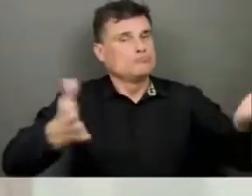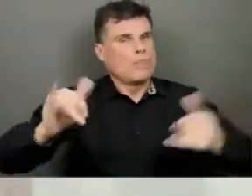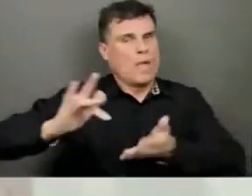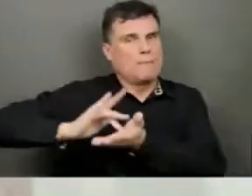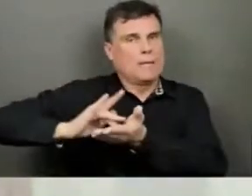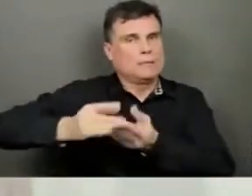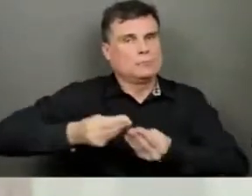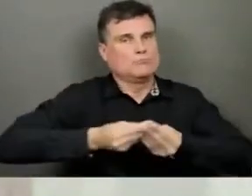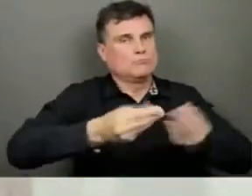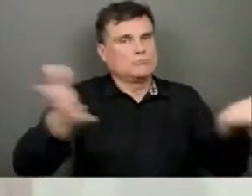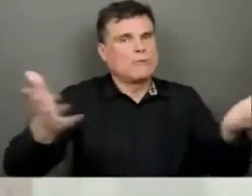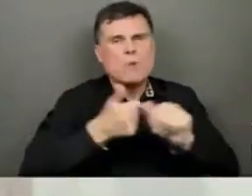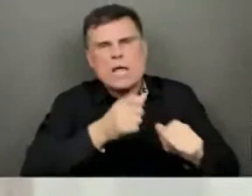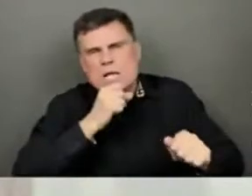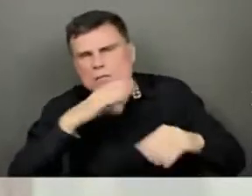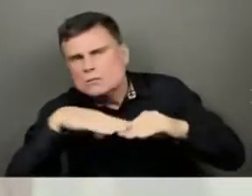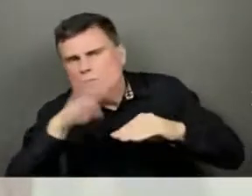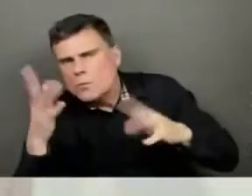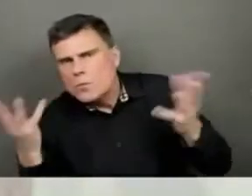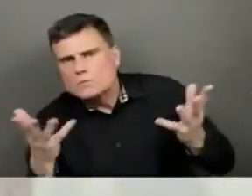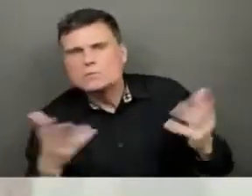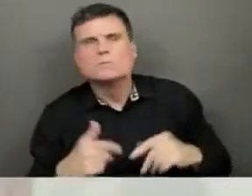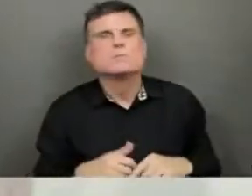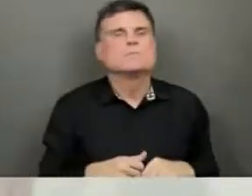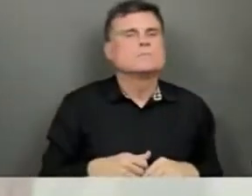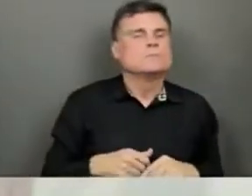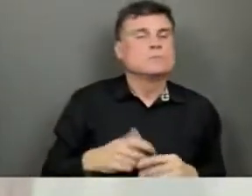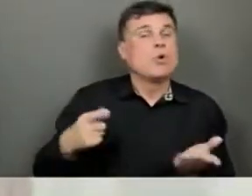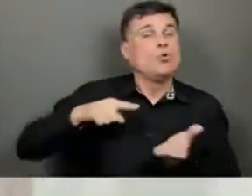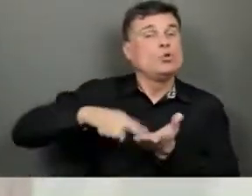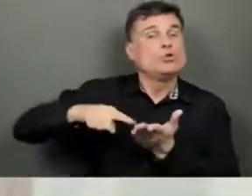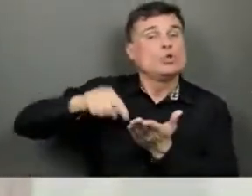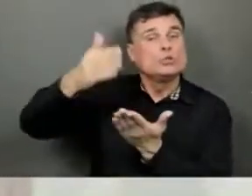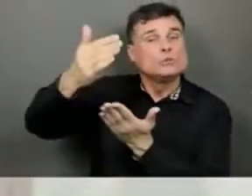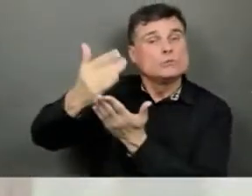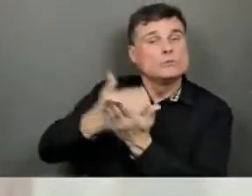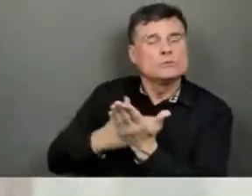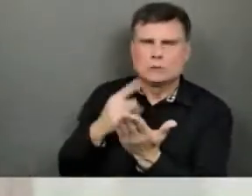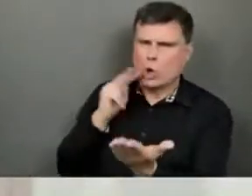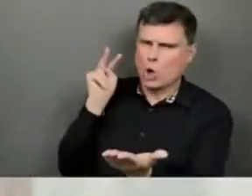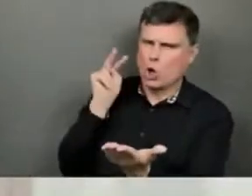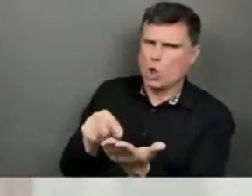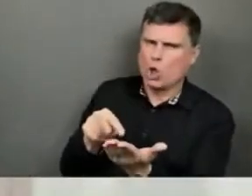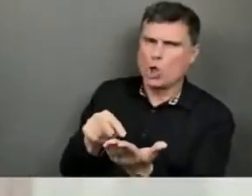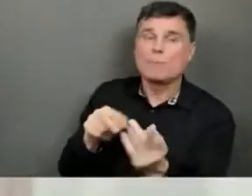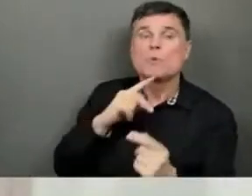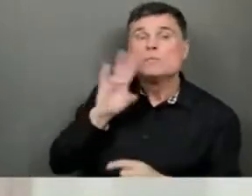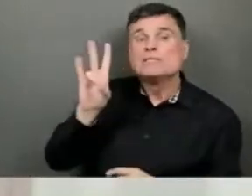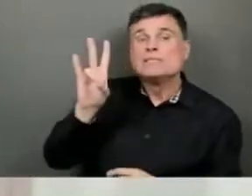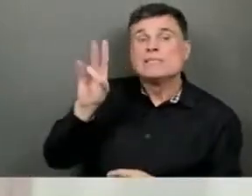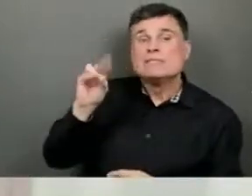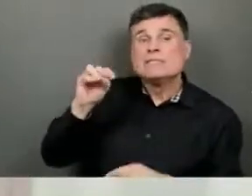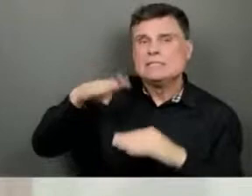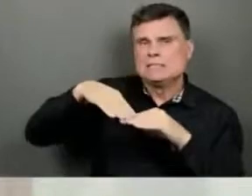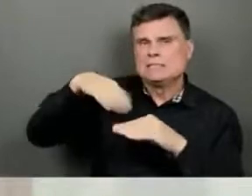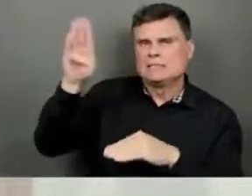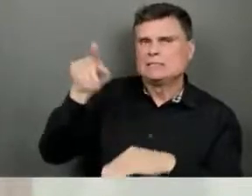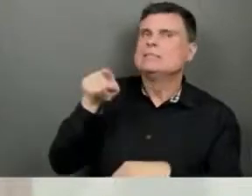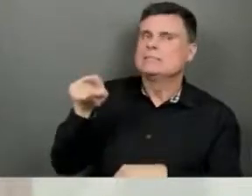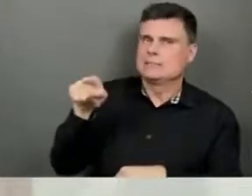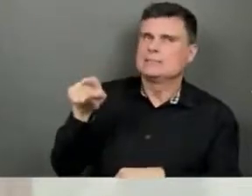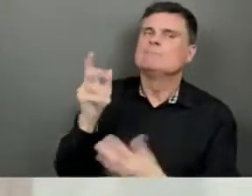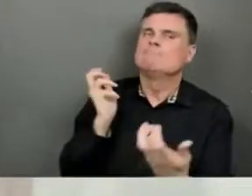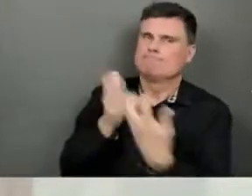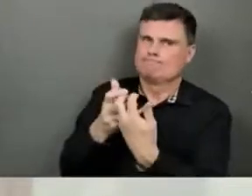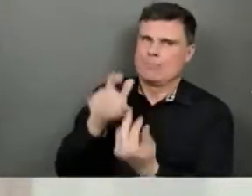where the evidence that I see shows is really it's for people over age 70, and that's the group that we see being hospitalized, that